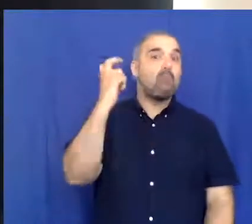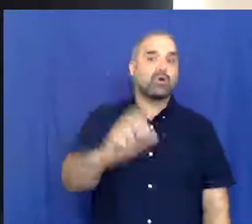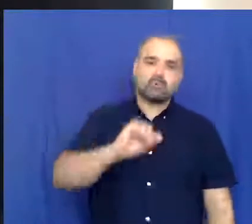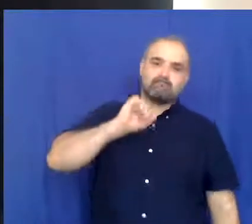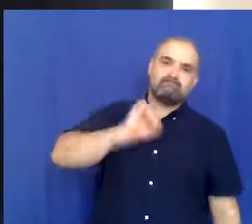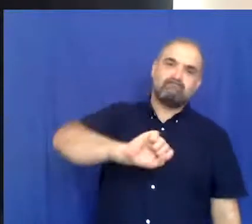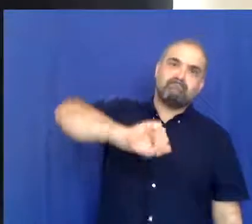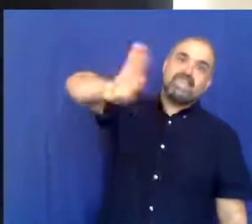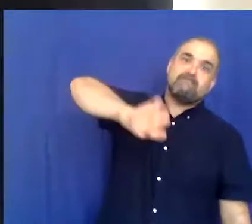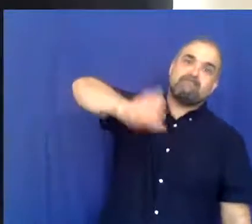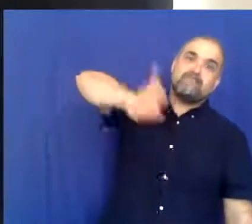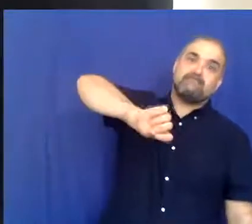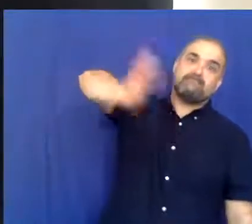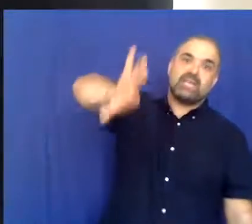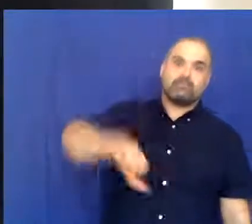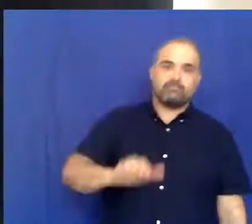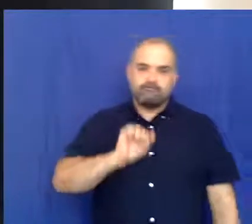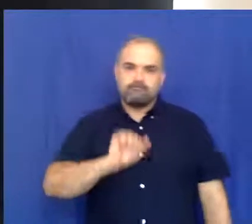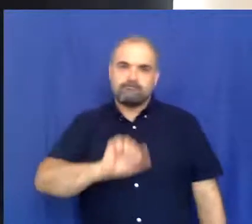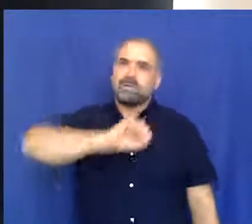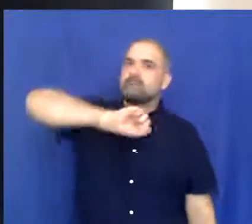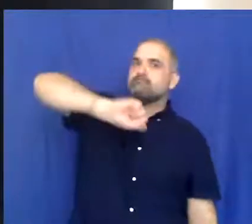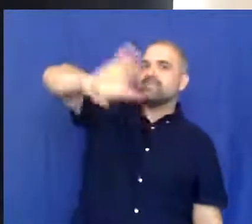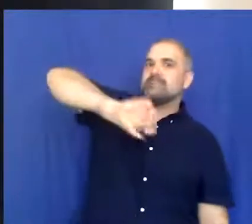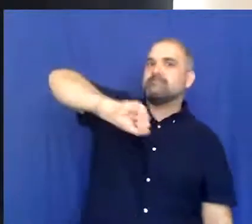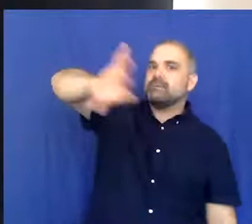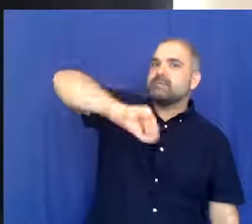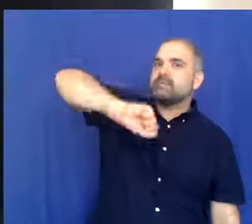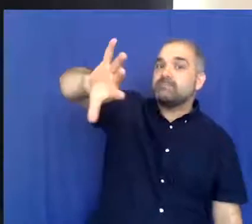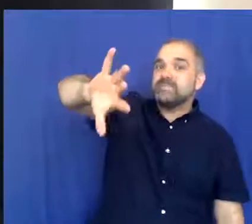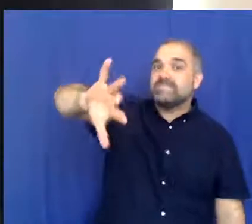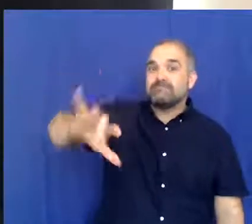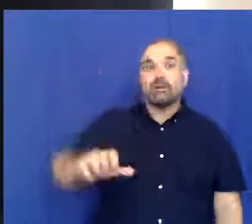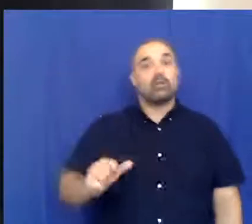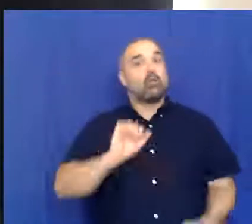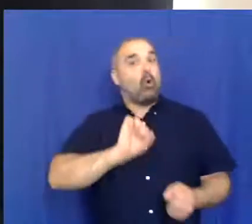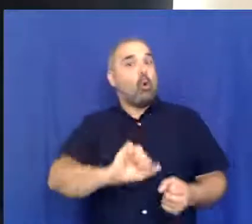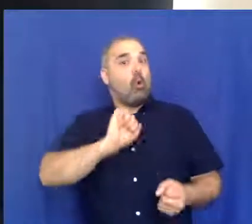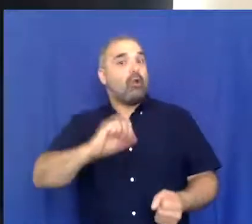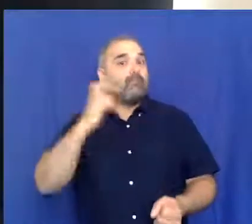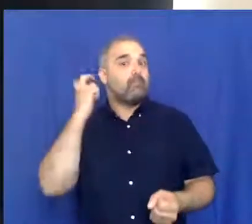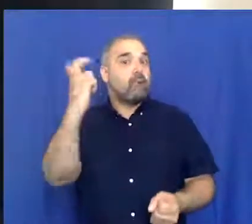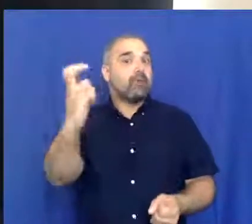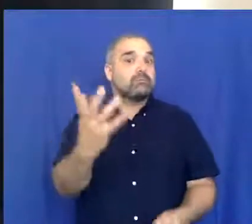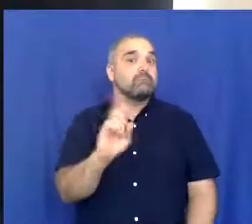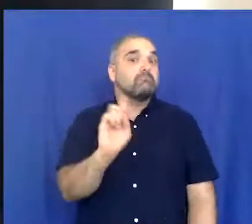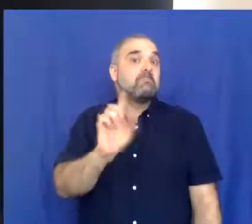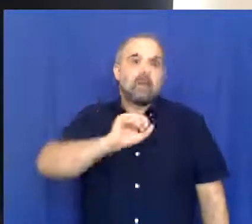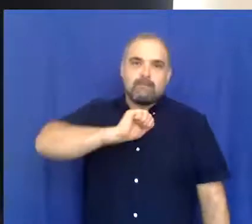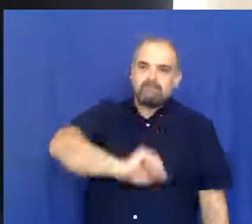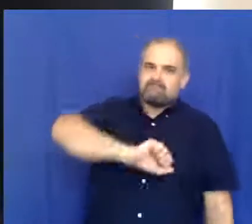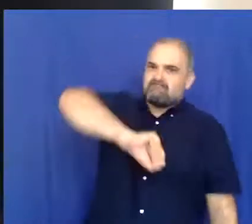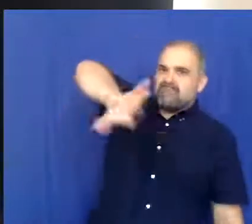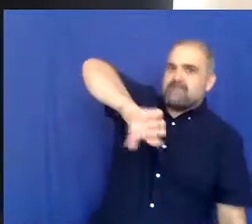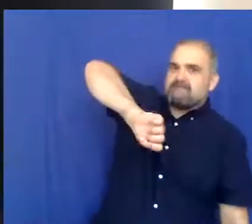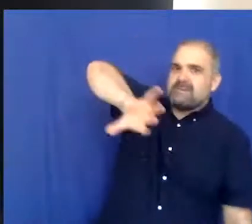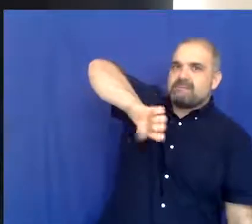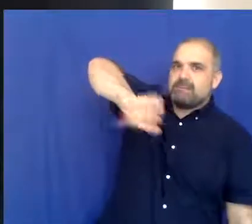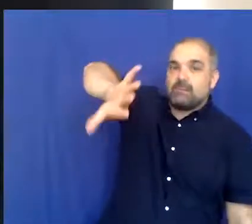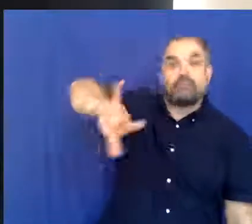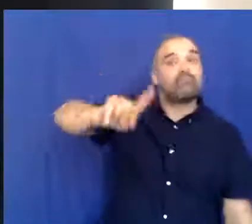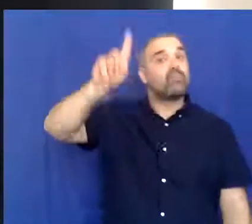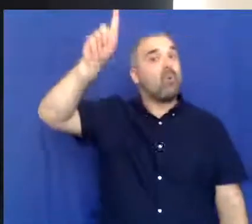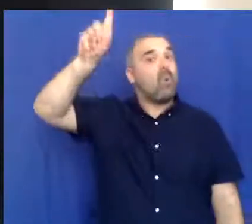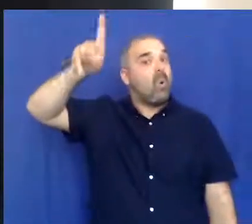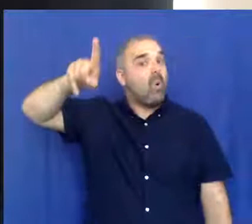on the bus goes beep, beep, beep, beep, beep, beep, beep, beep, beep. The horn on the bus goes